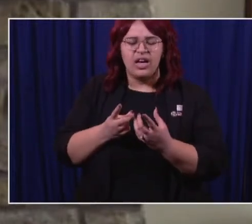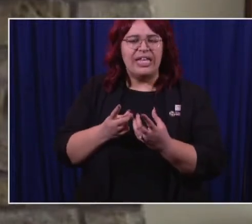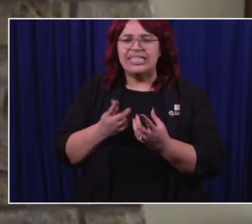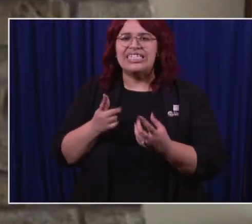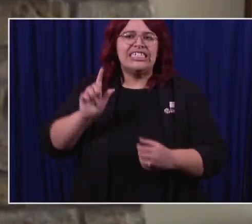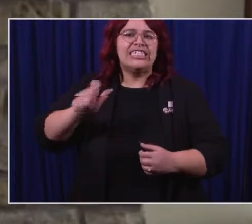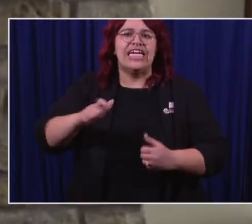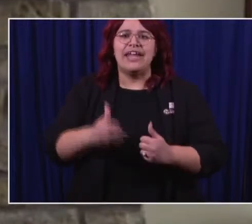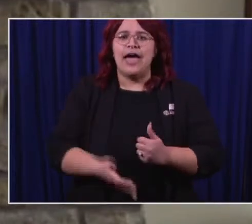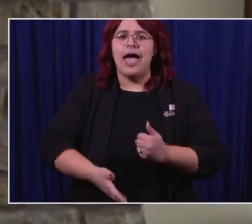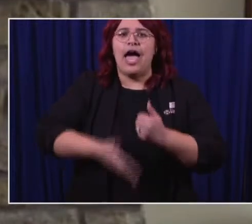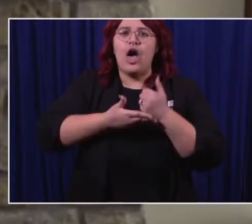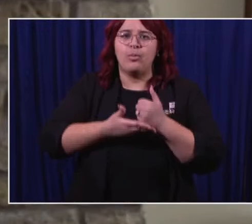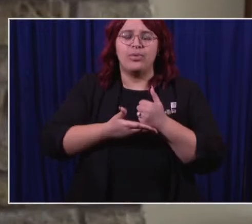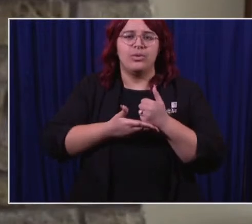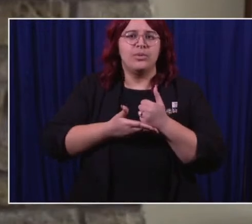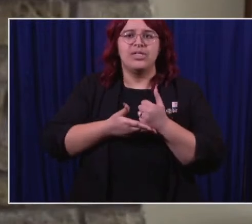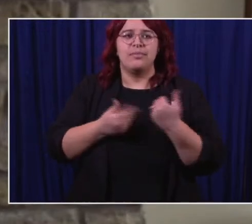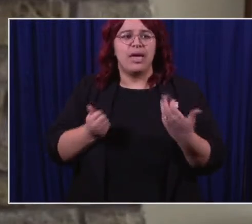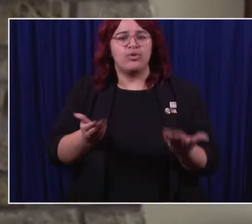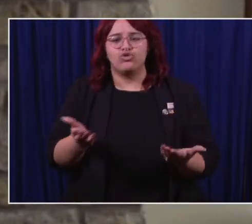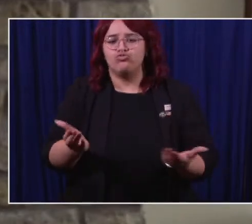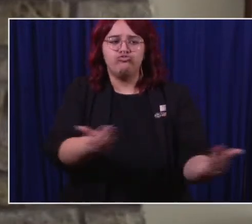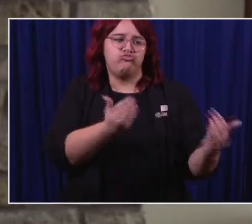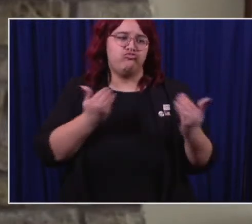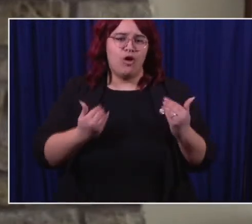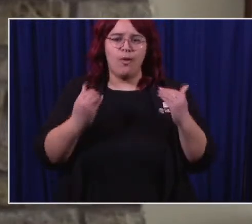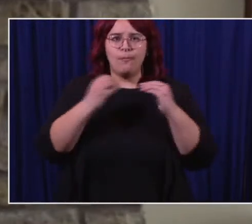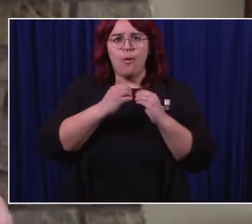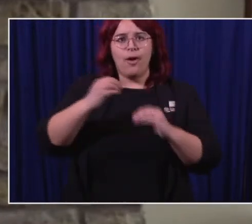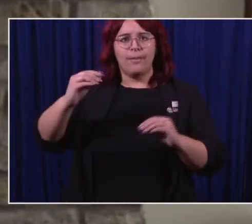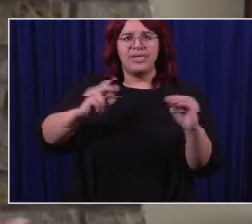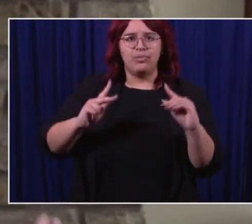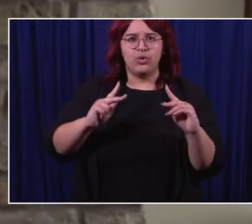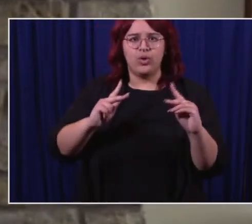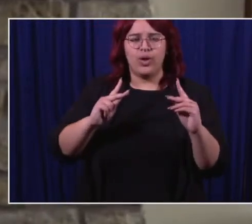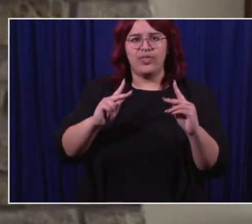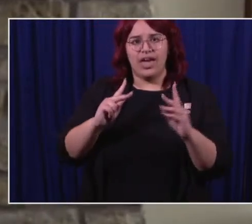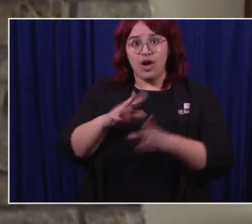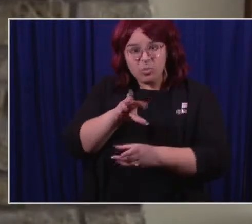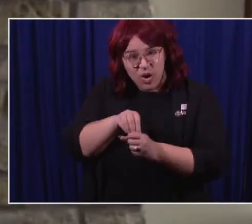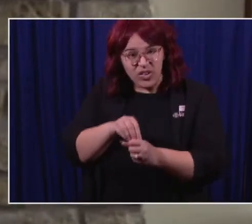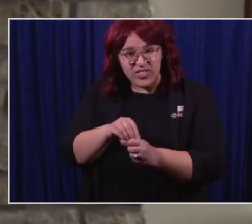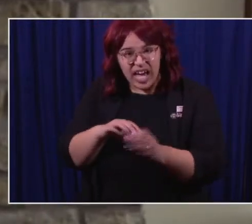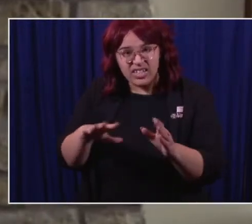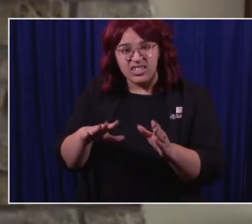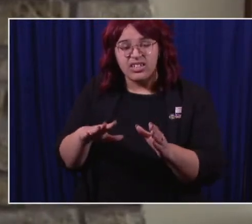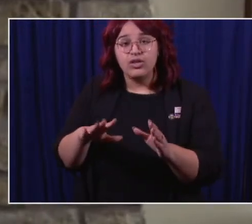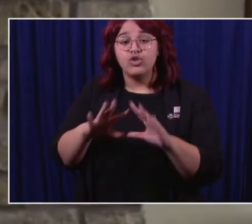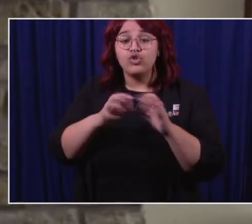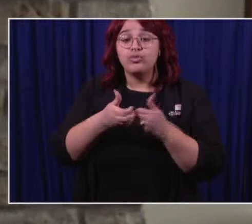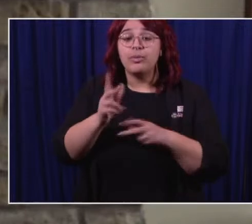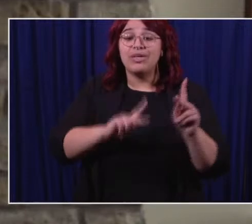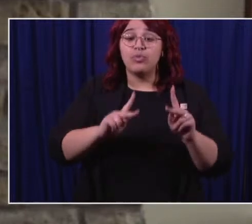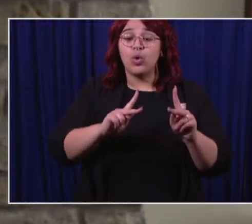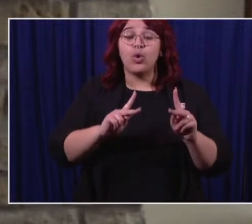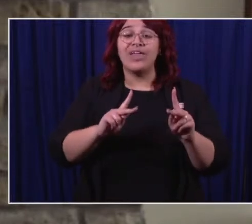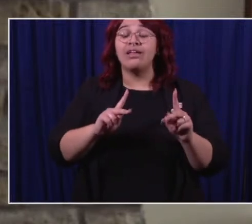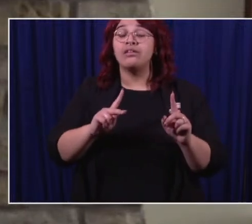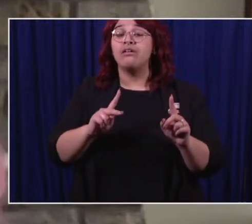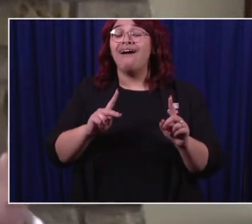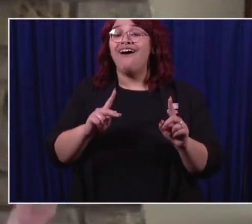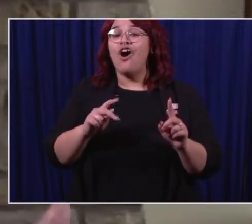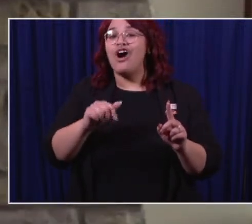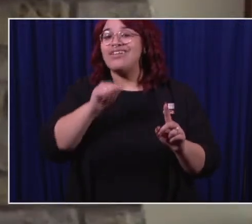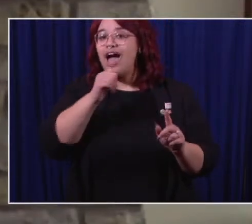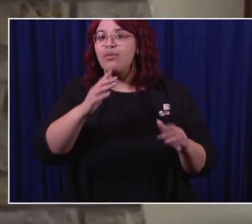individuals and underserved. This is underserved population. How do we reach people who are underserved? And it may not just